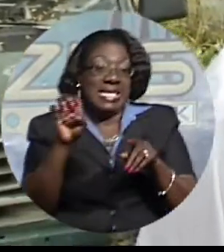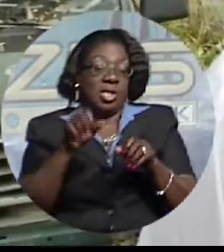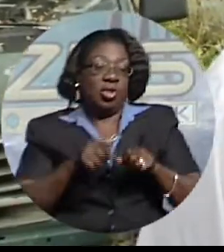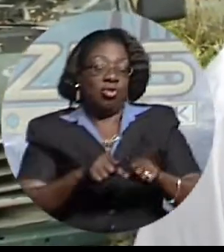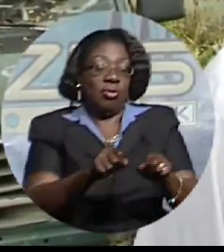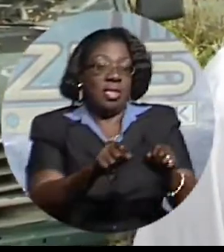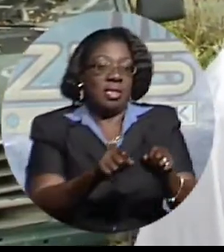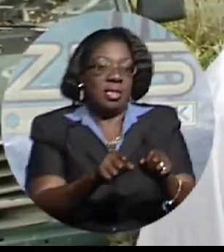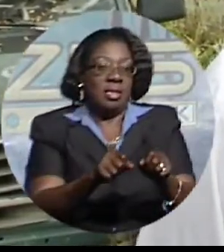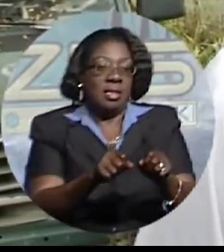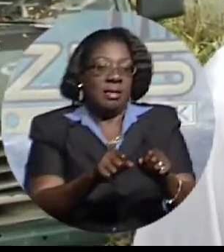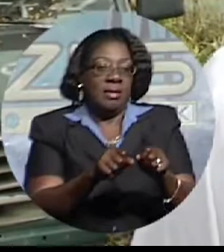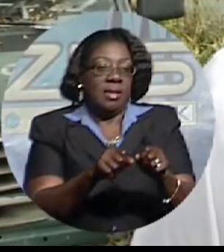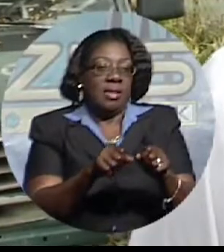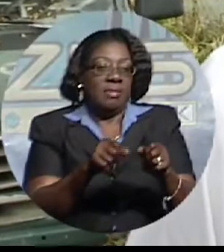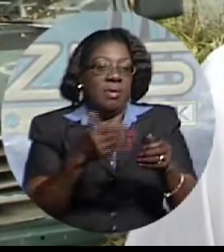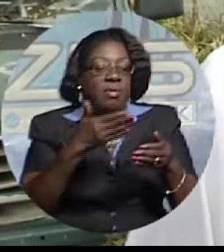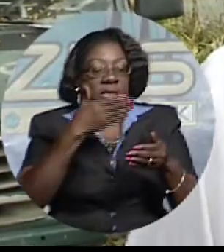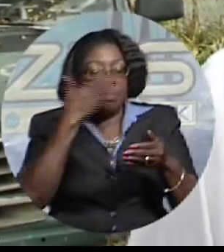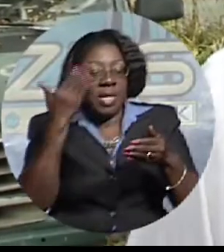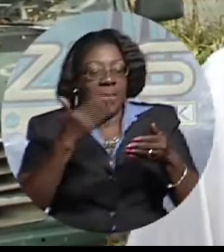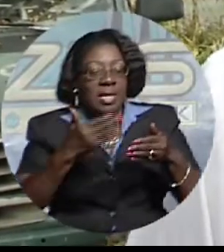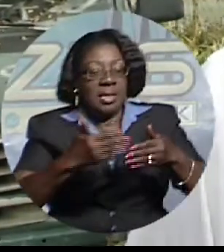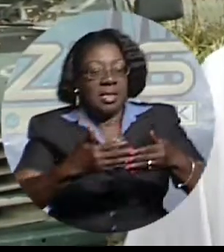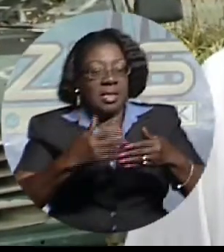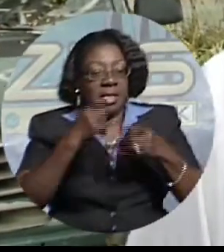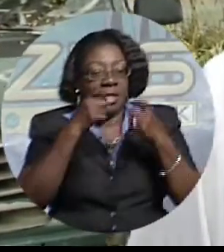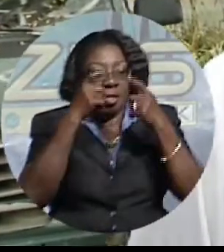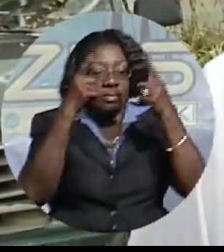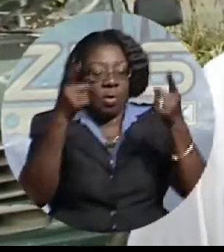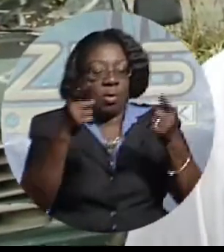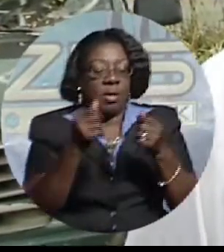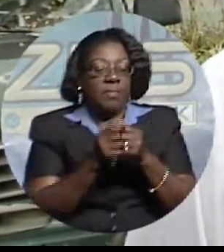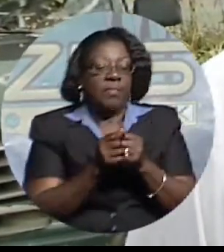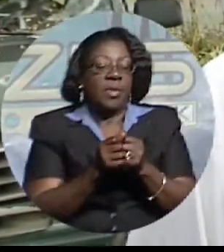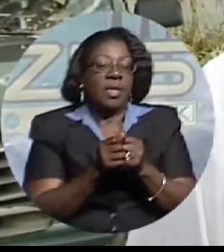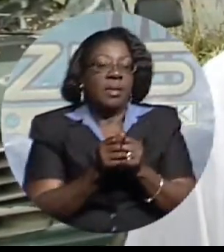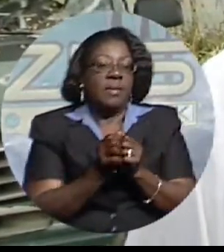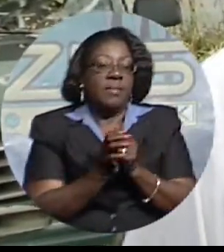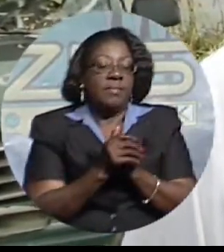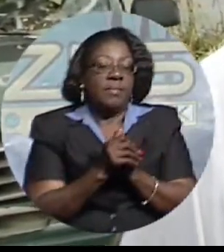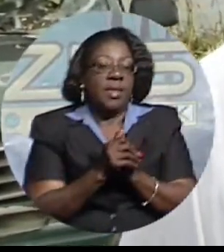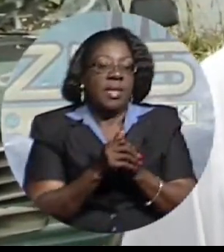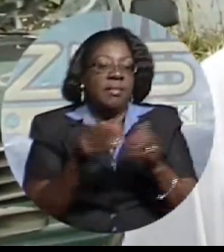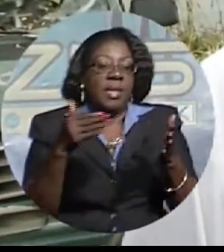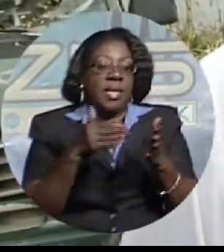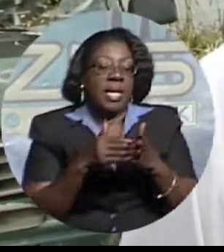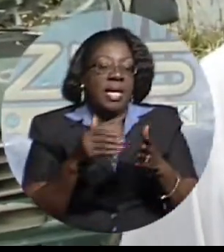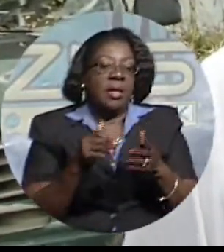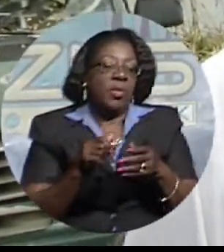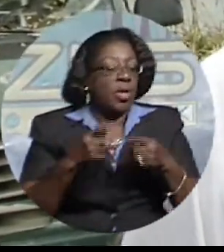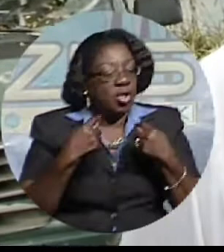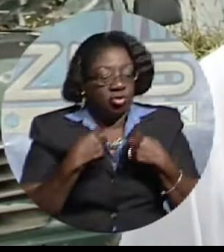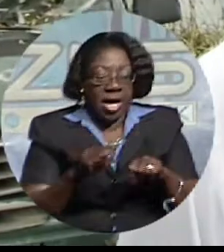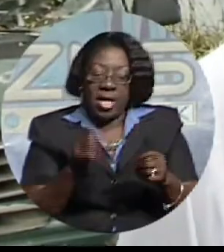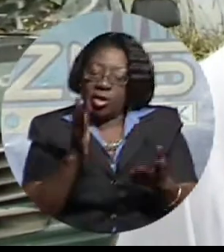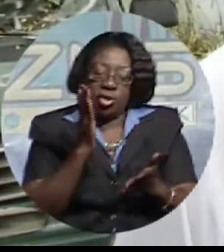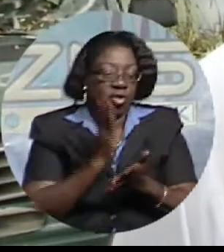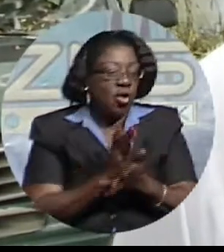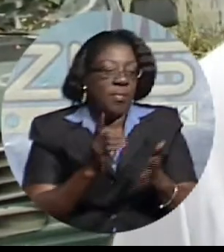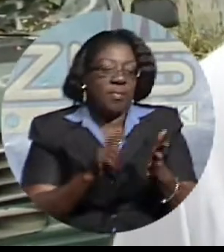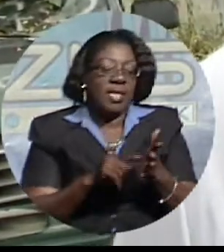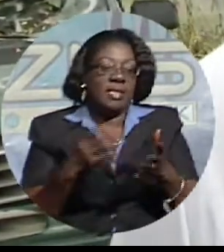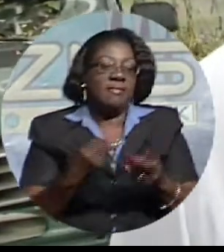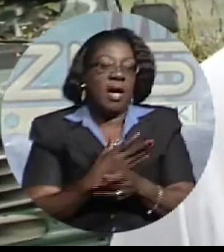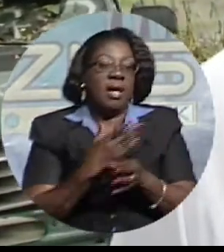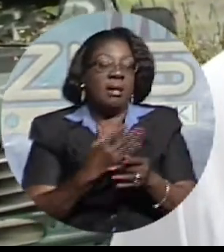and so that tells you exactly to the extent to which a number of persons would have been affected. But again, every effort is being made and to provide relief to